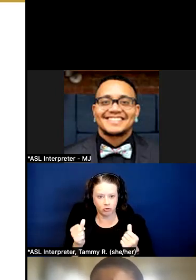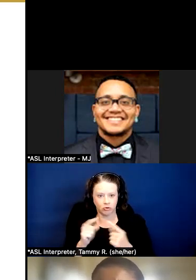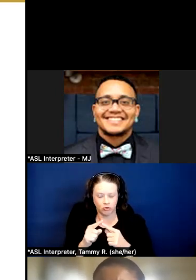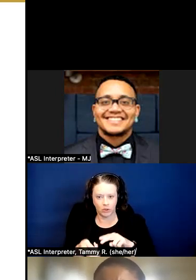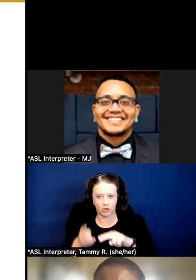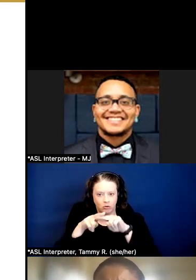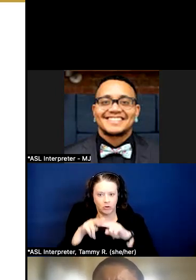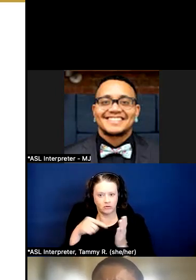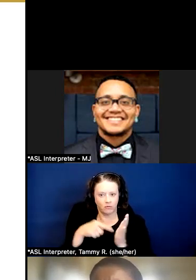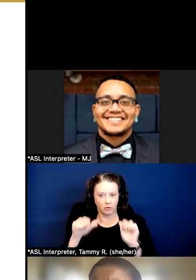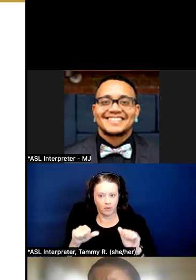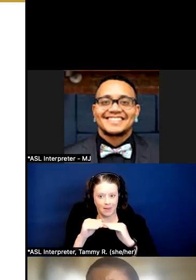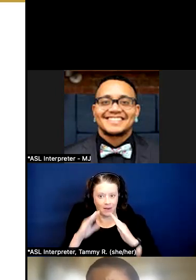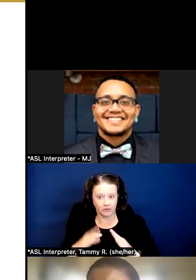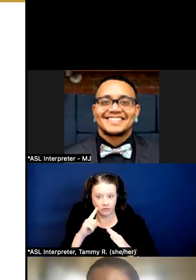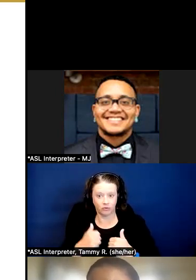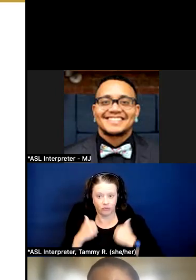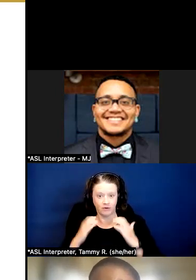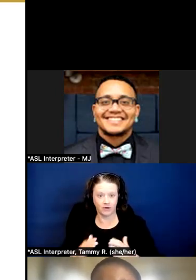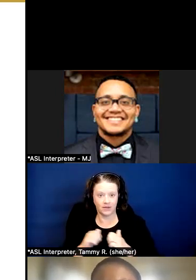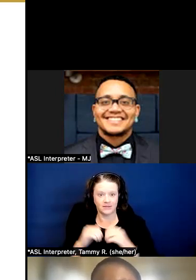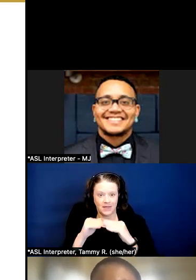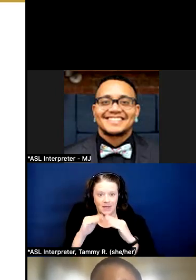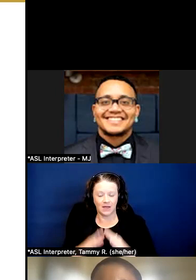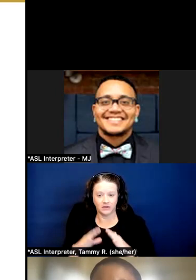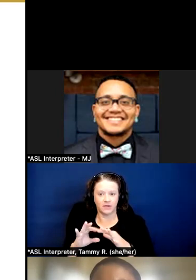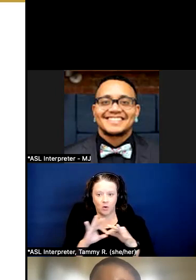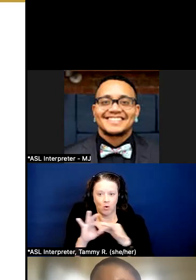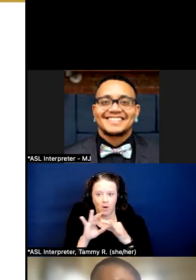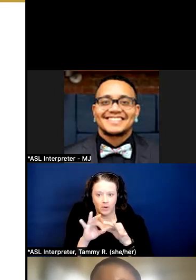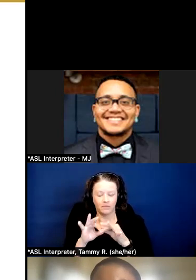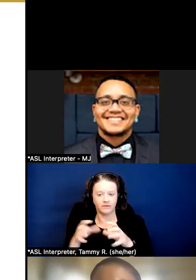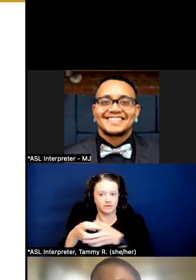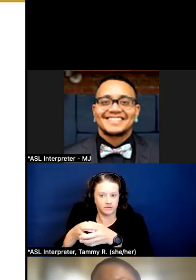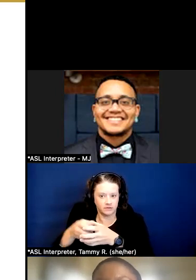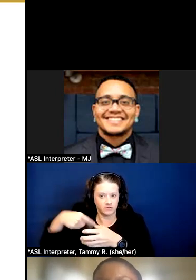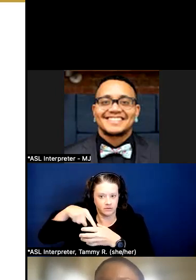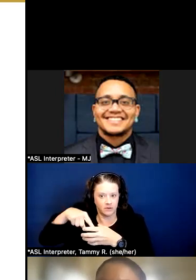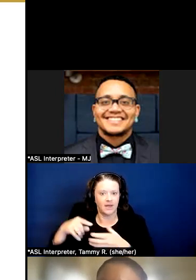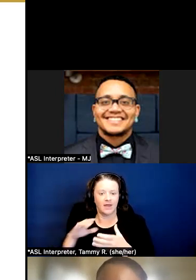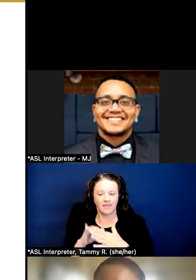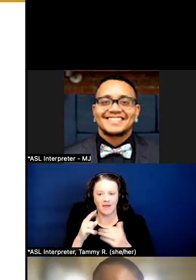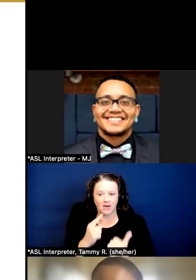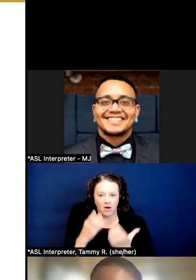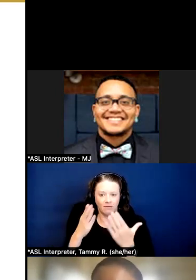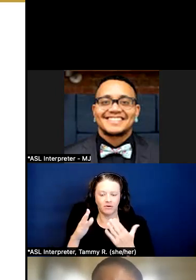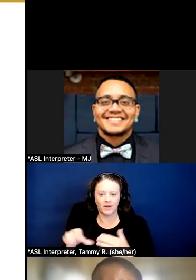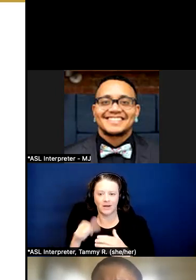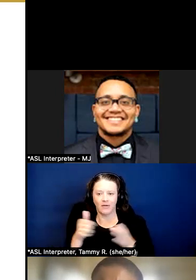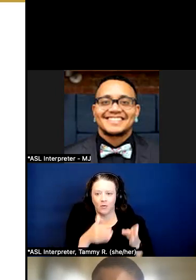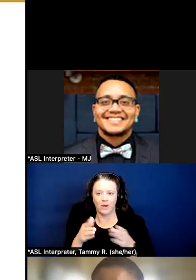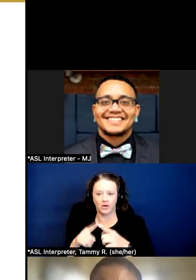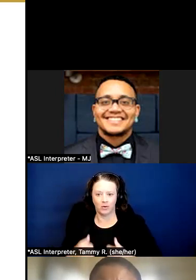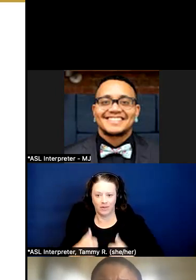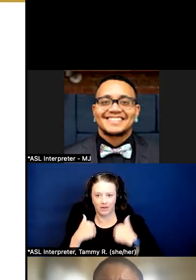housing for survivors is housing cooperatives. Housing cooperatives offer an alternative way to live, and